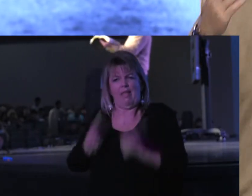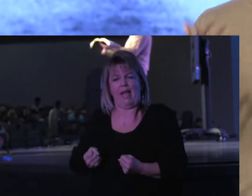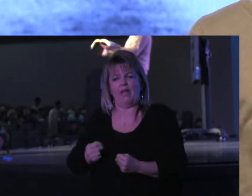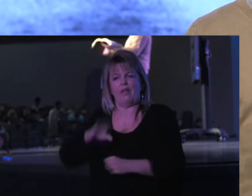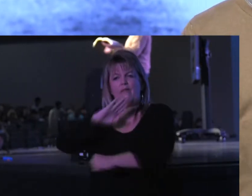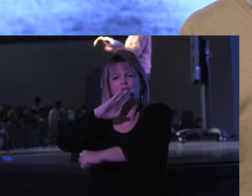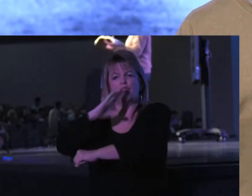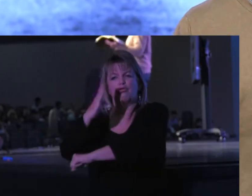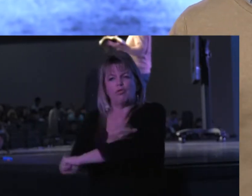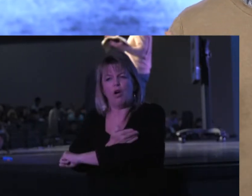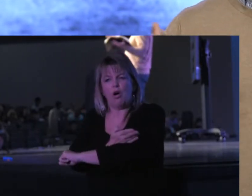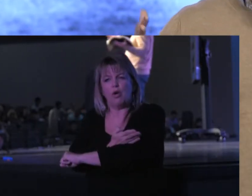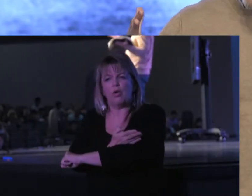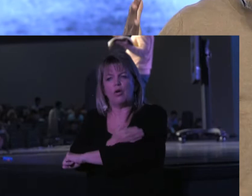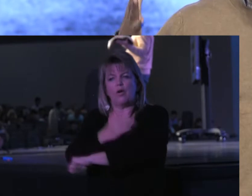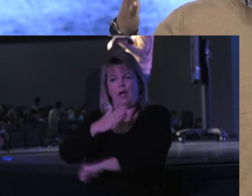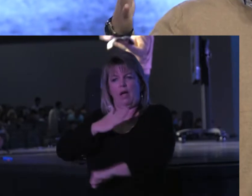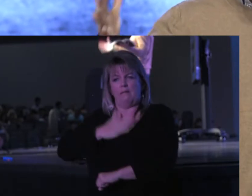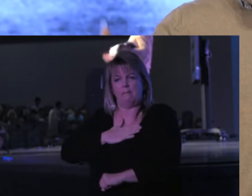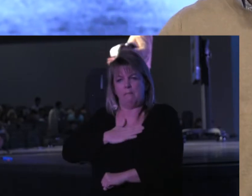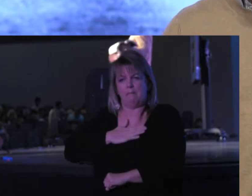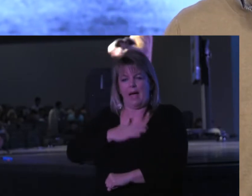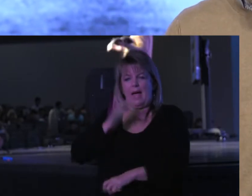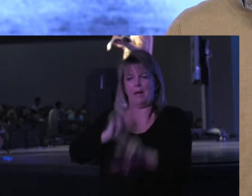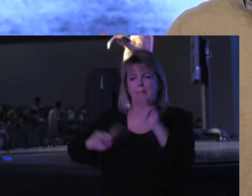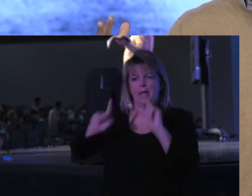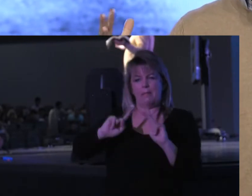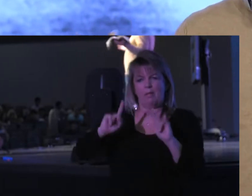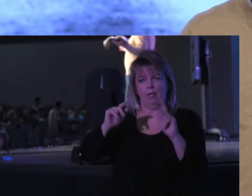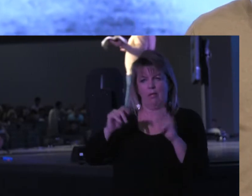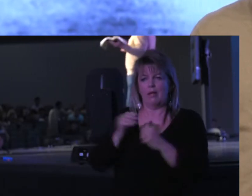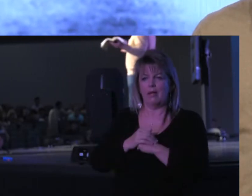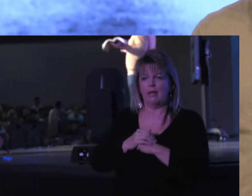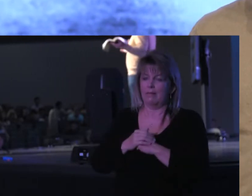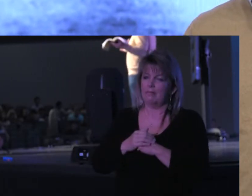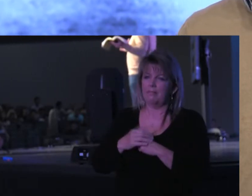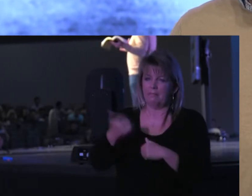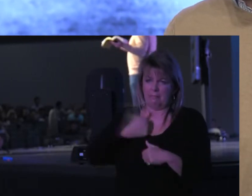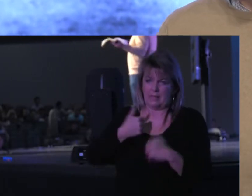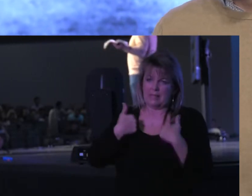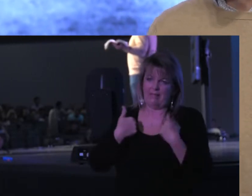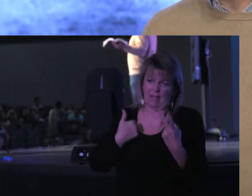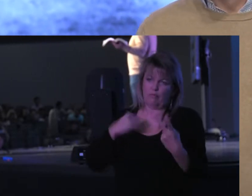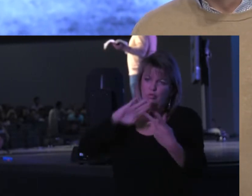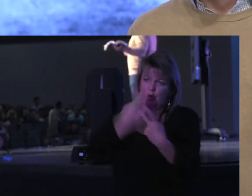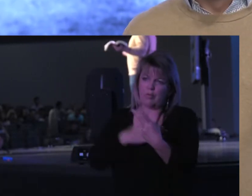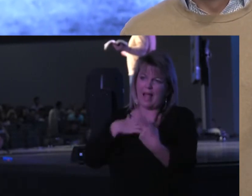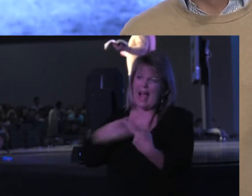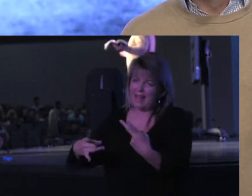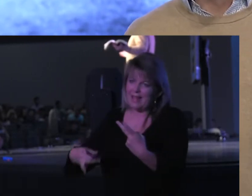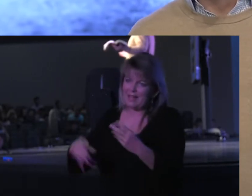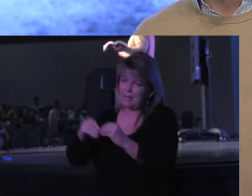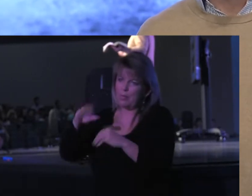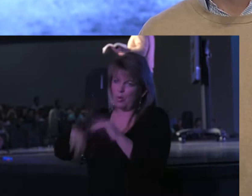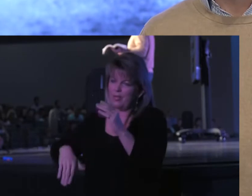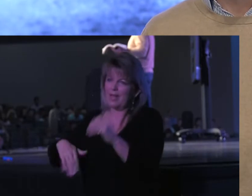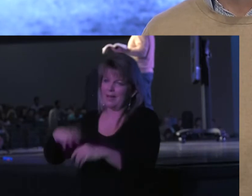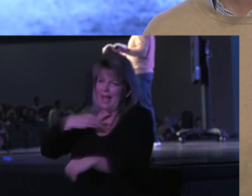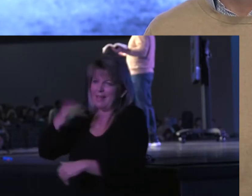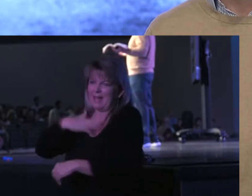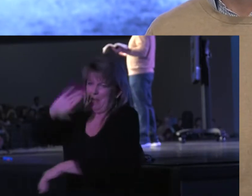the daughter of my people?" I have two daughters. I like them more than I like my